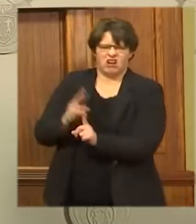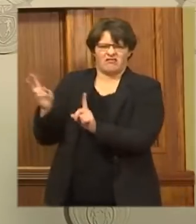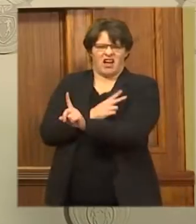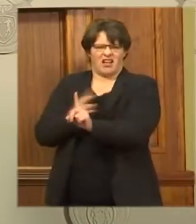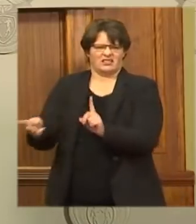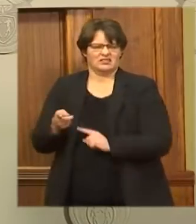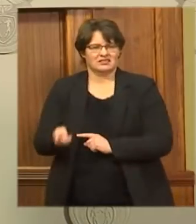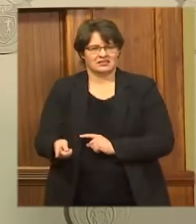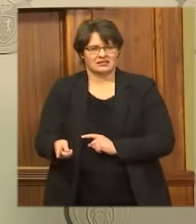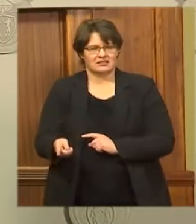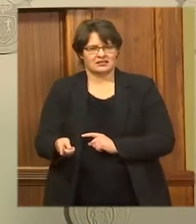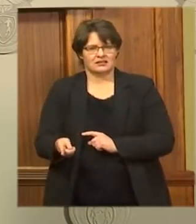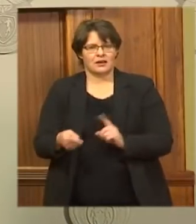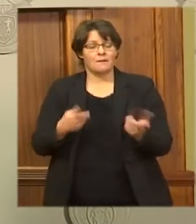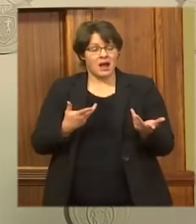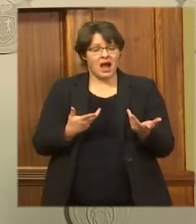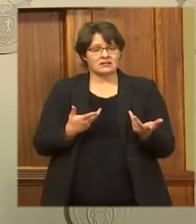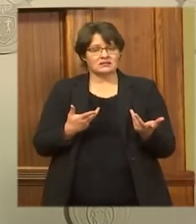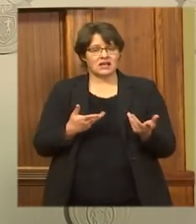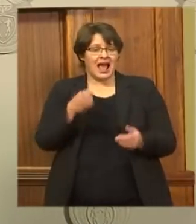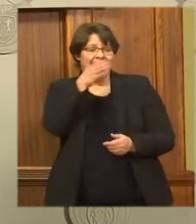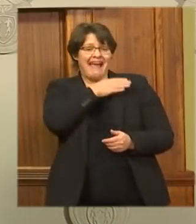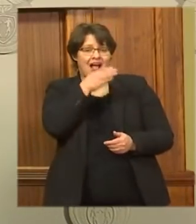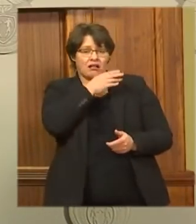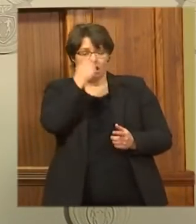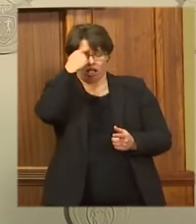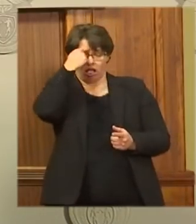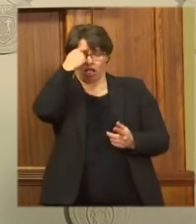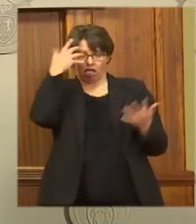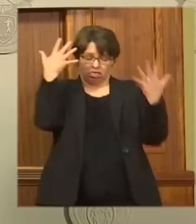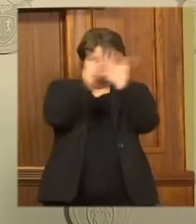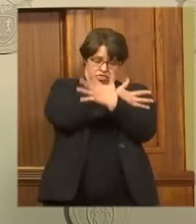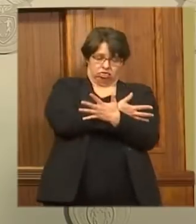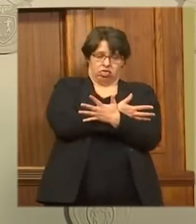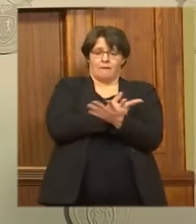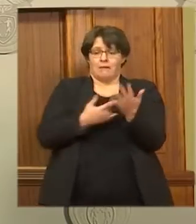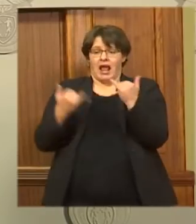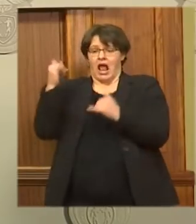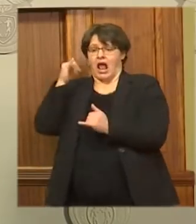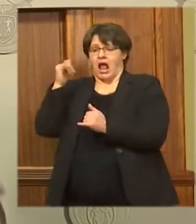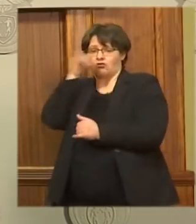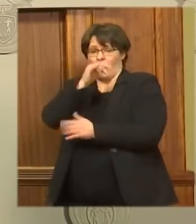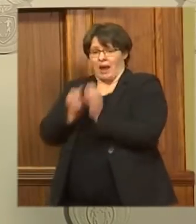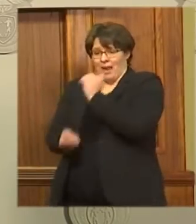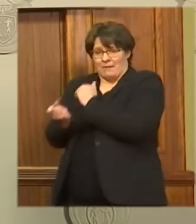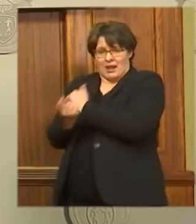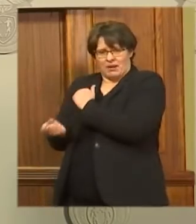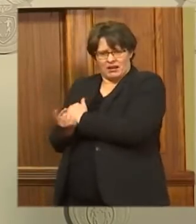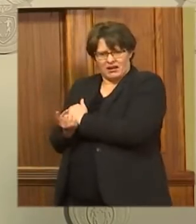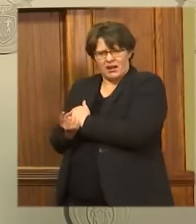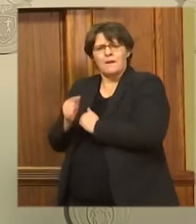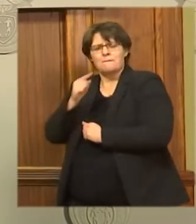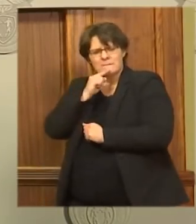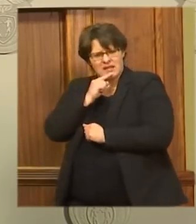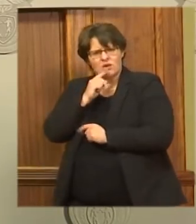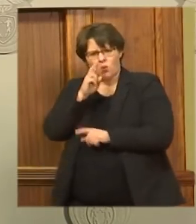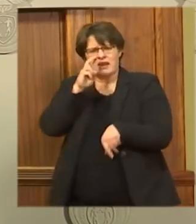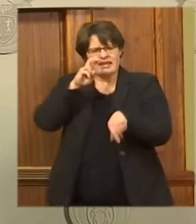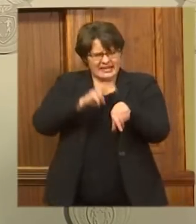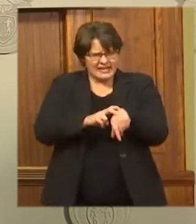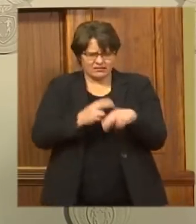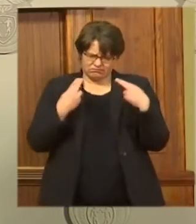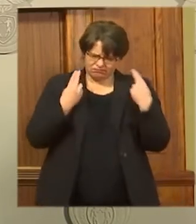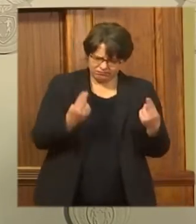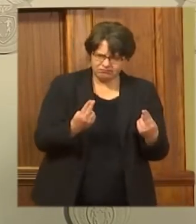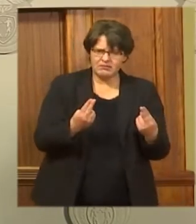But if alcohol intoxication is contributing to these crimes, then it must be addressed with urgency